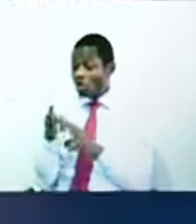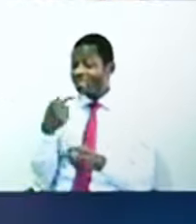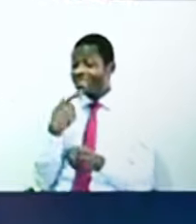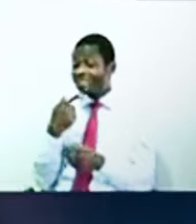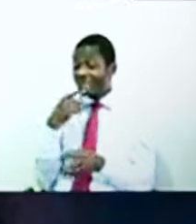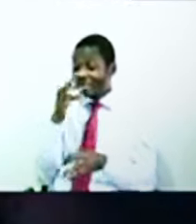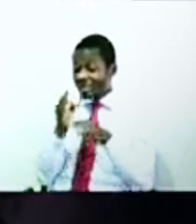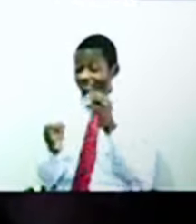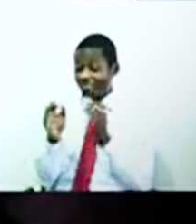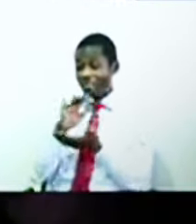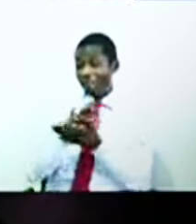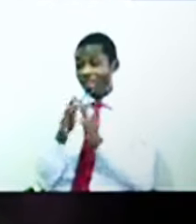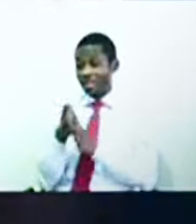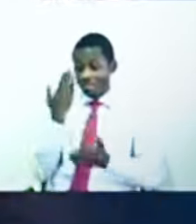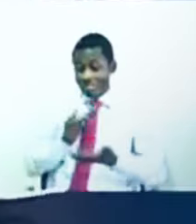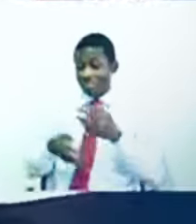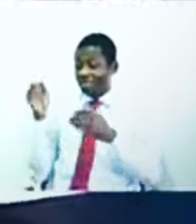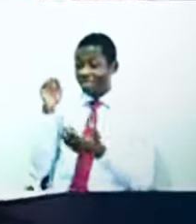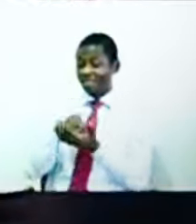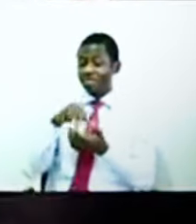killed. Say